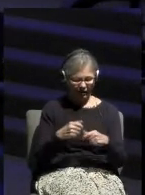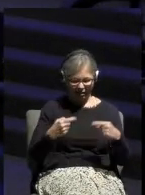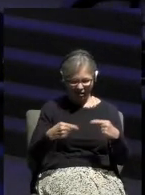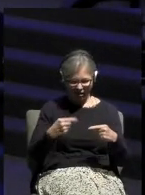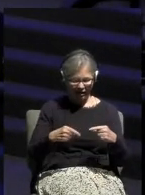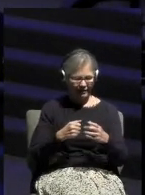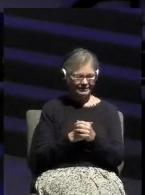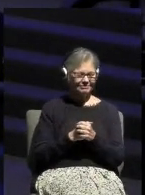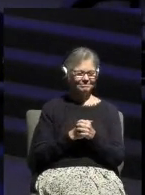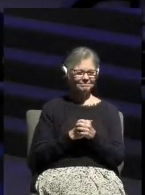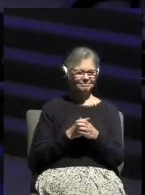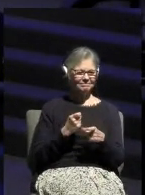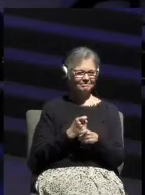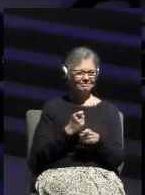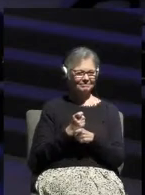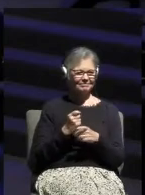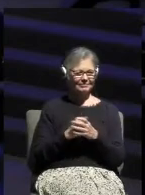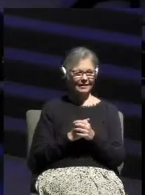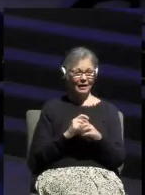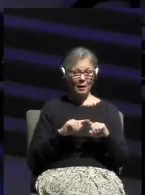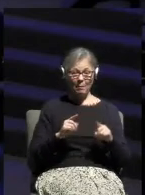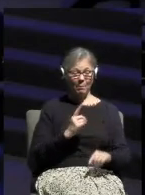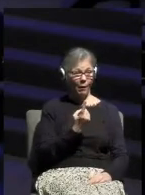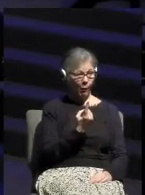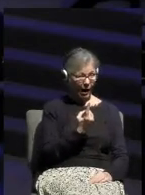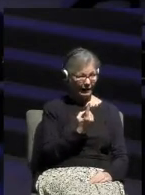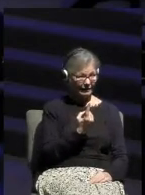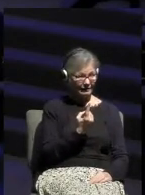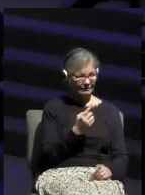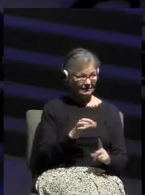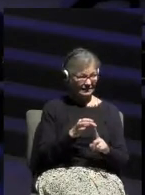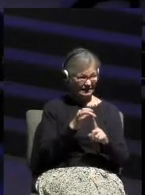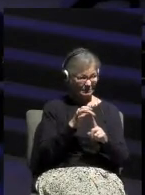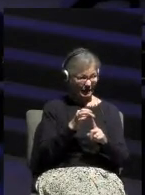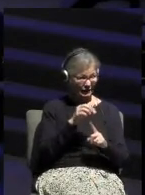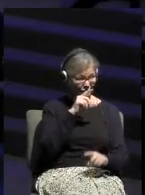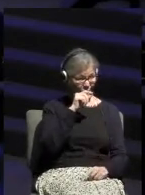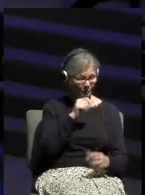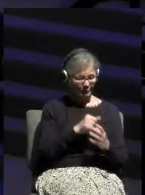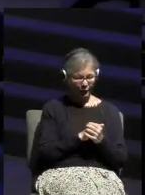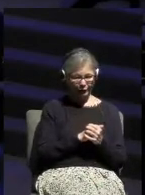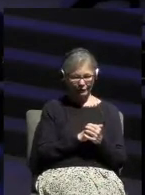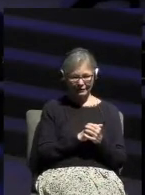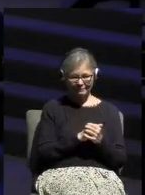And so there's something innately